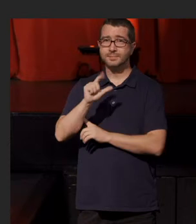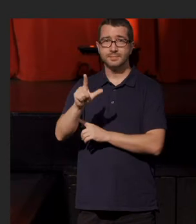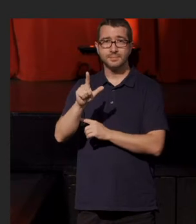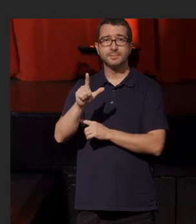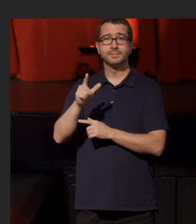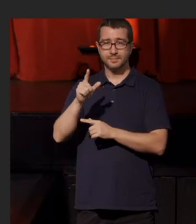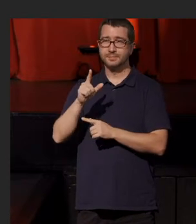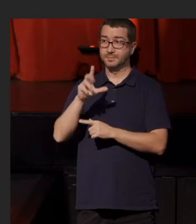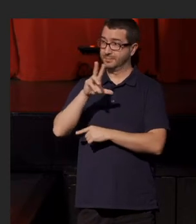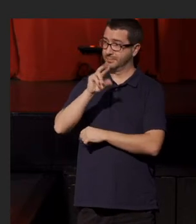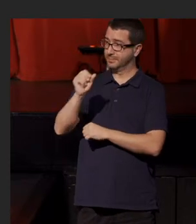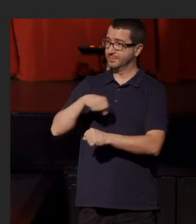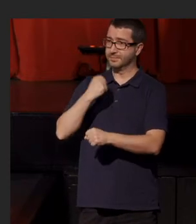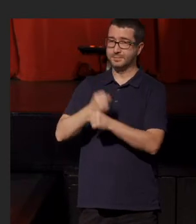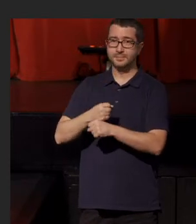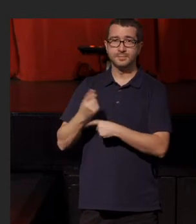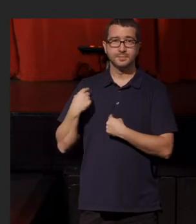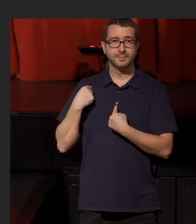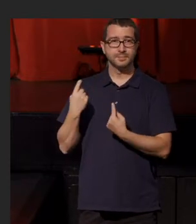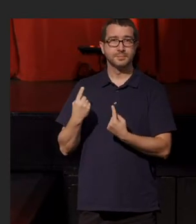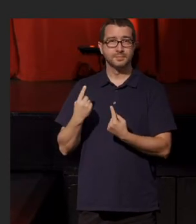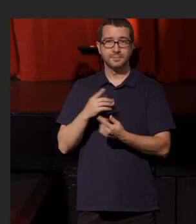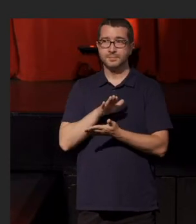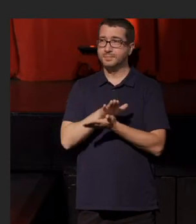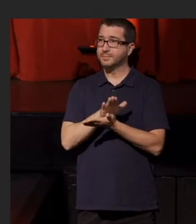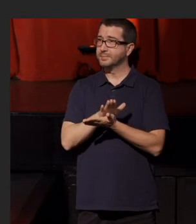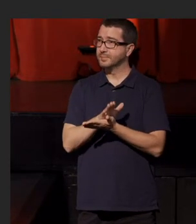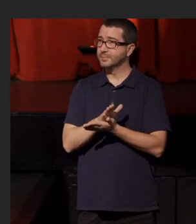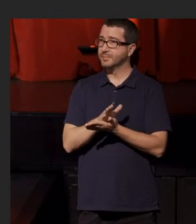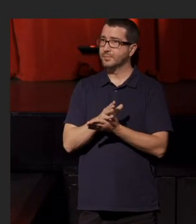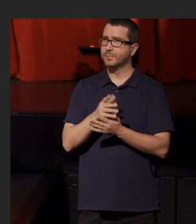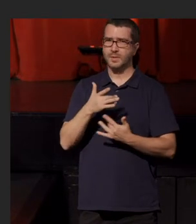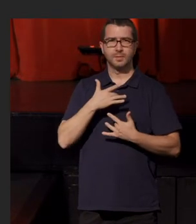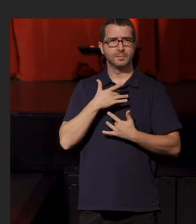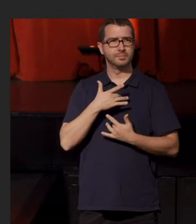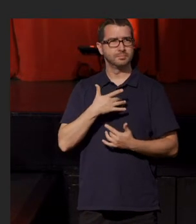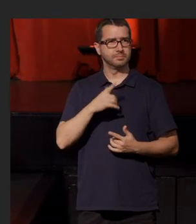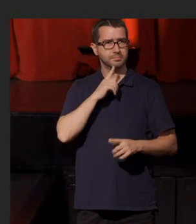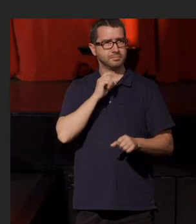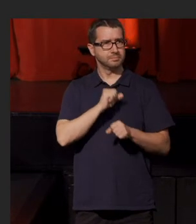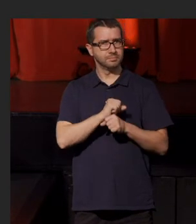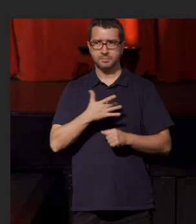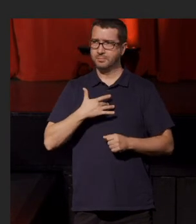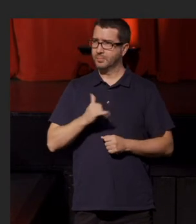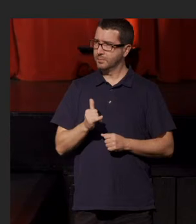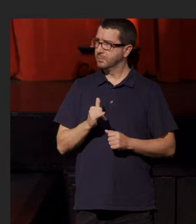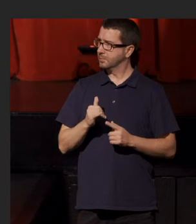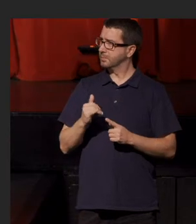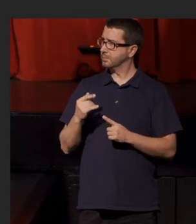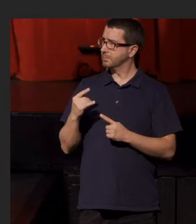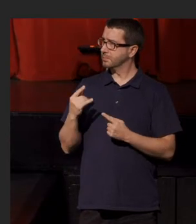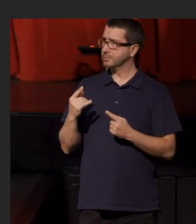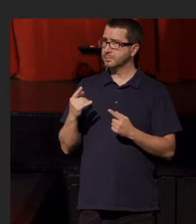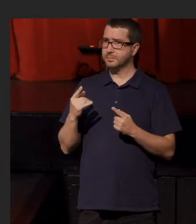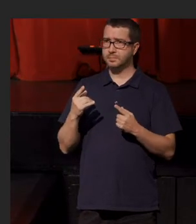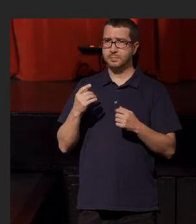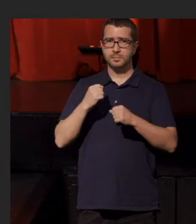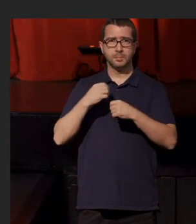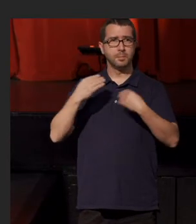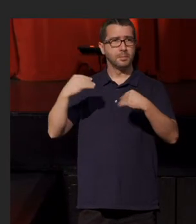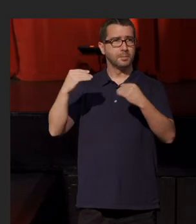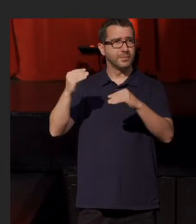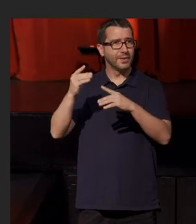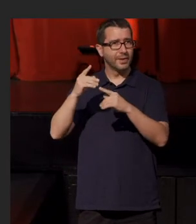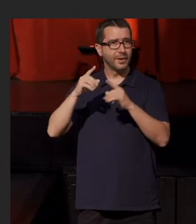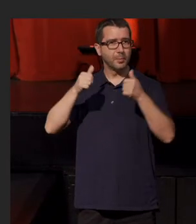years since I've been in this building. Feel very familiar. There's protesters here, the poster sales happening in the